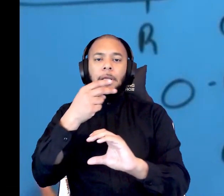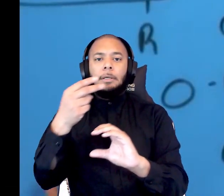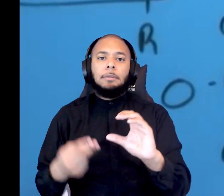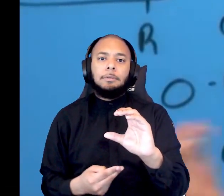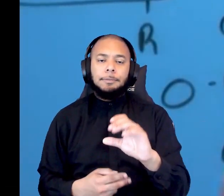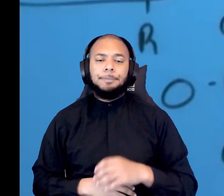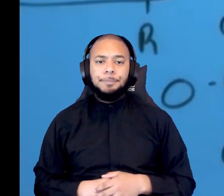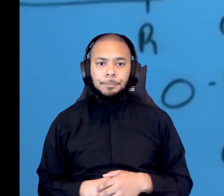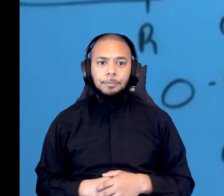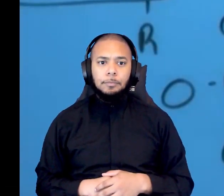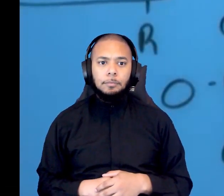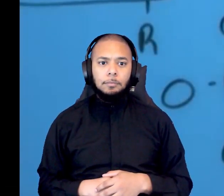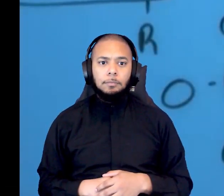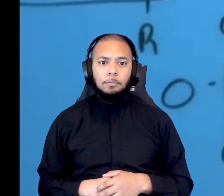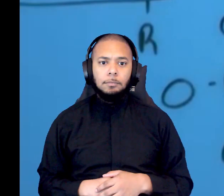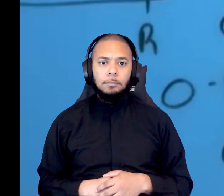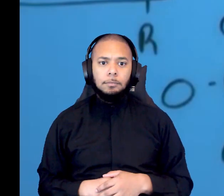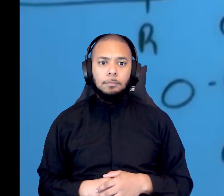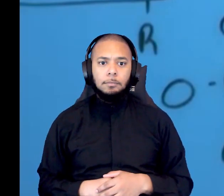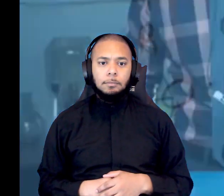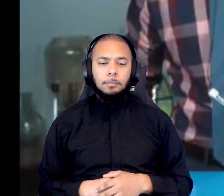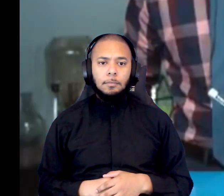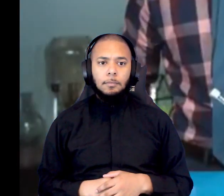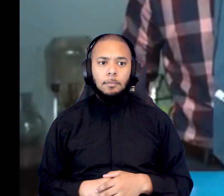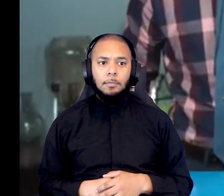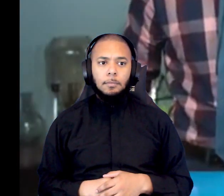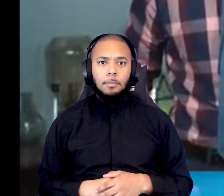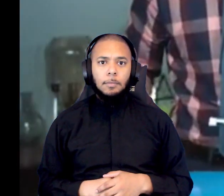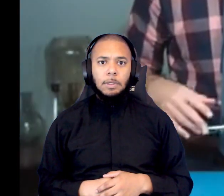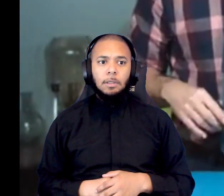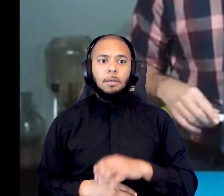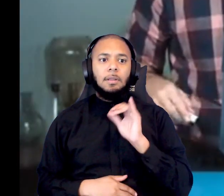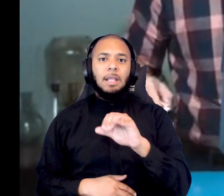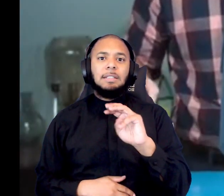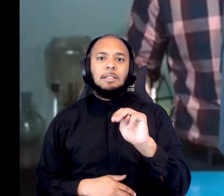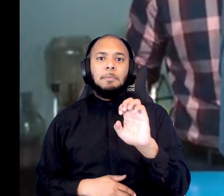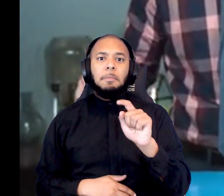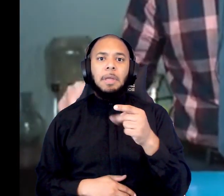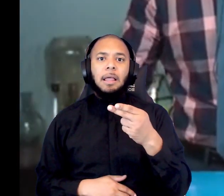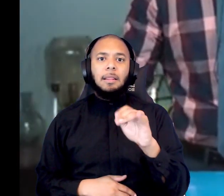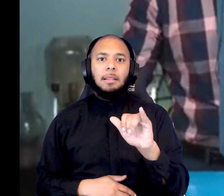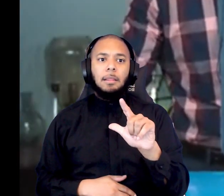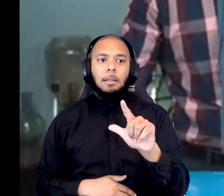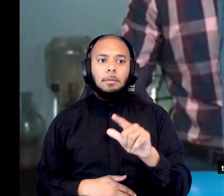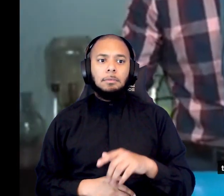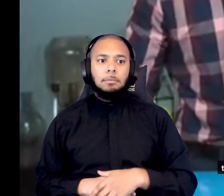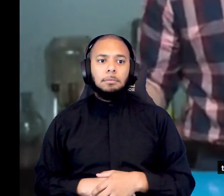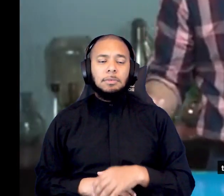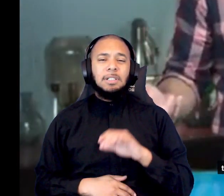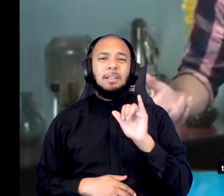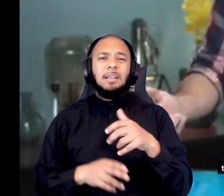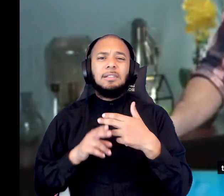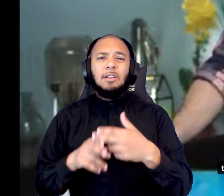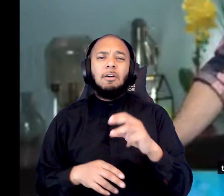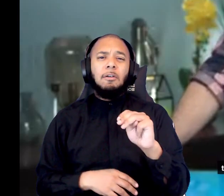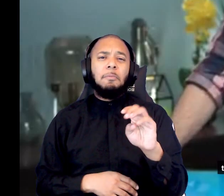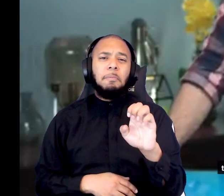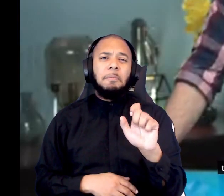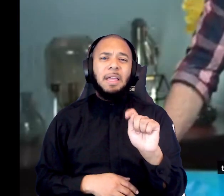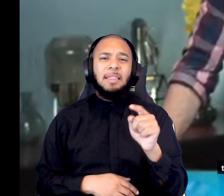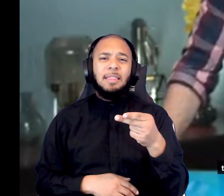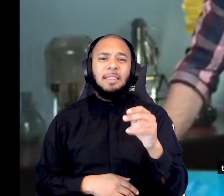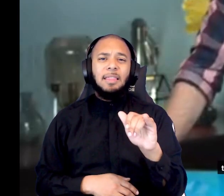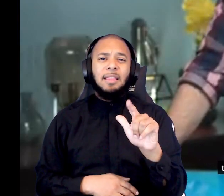hydrogen, and a hydrogen there. Okay, and that is the methyl group. These compounds are referred to as methylated